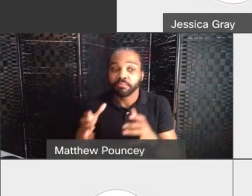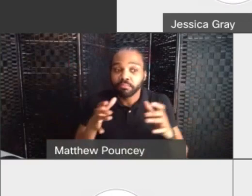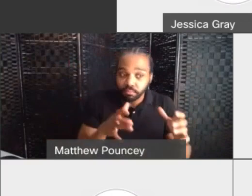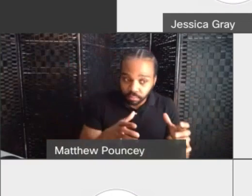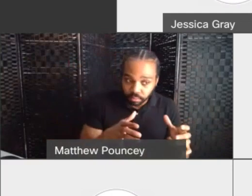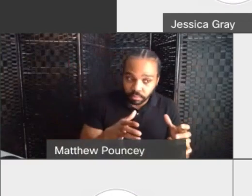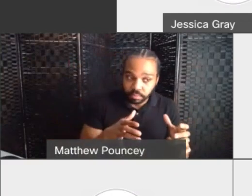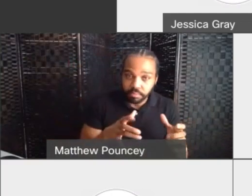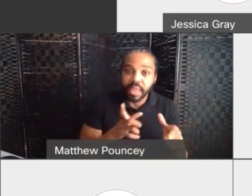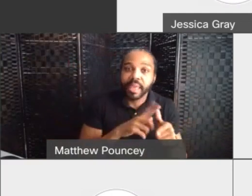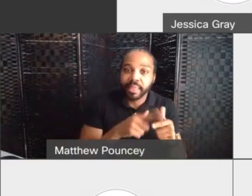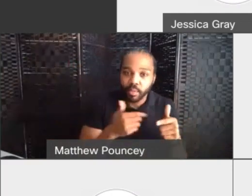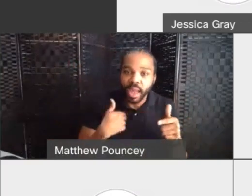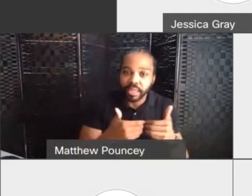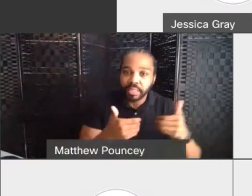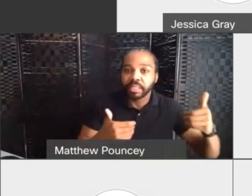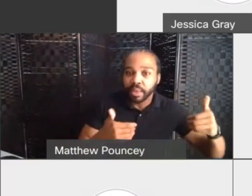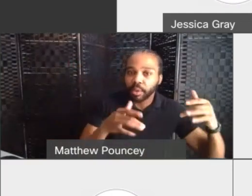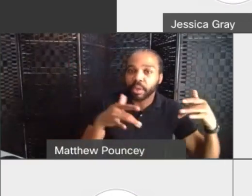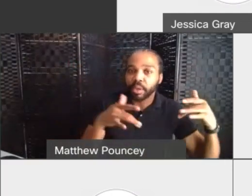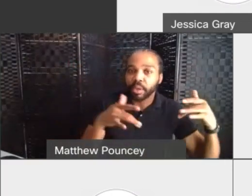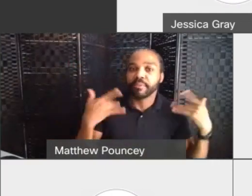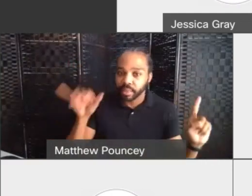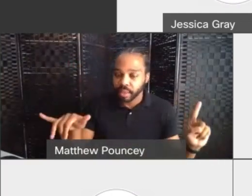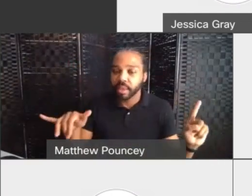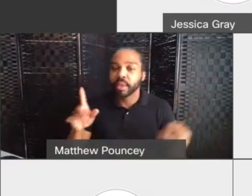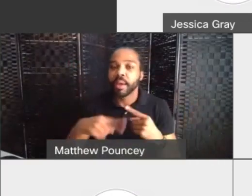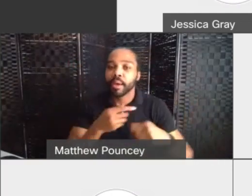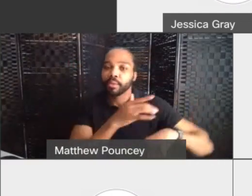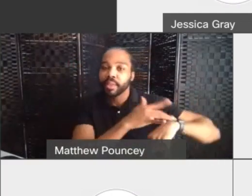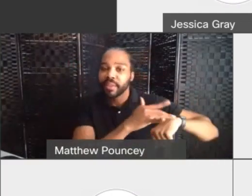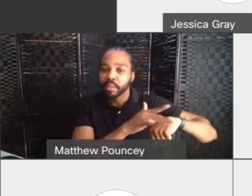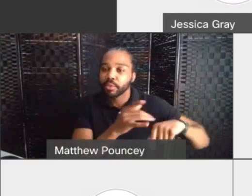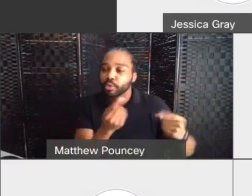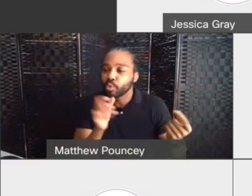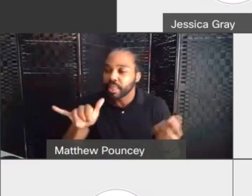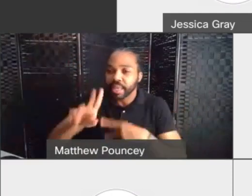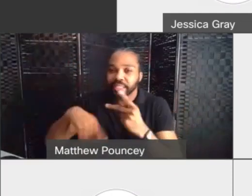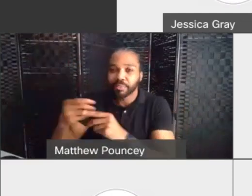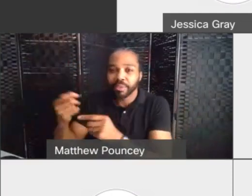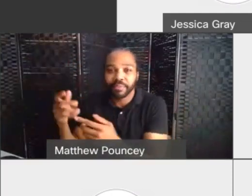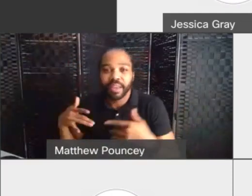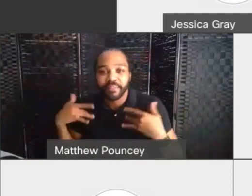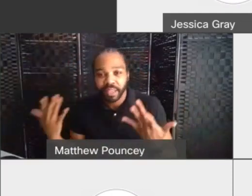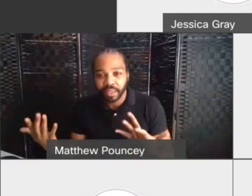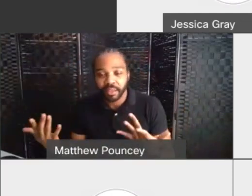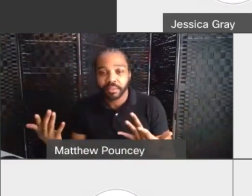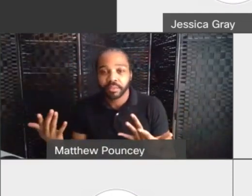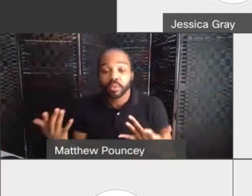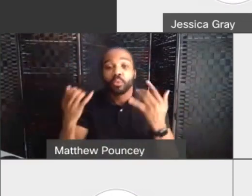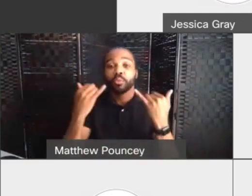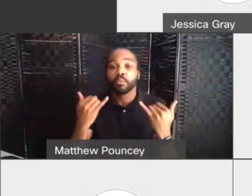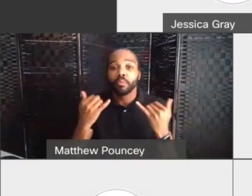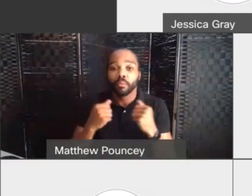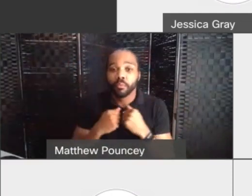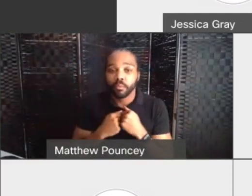separate event for that about the availability to do that kind of event. At this time, I'm